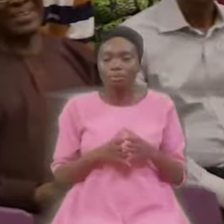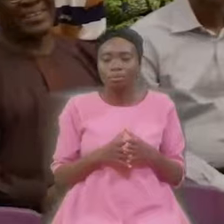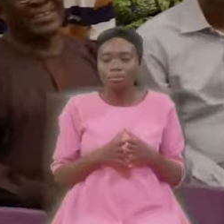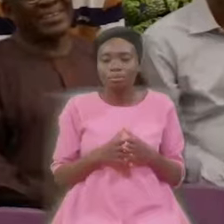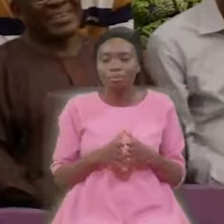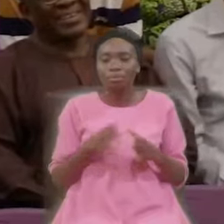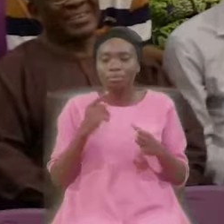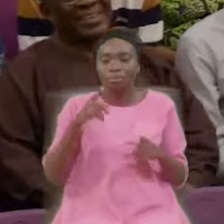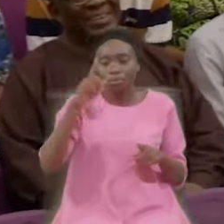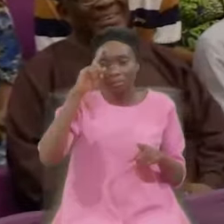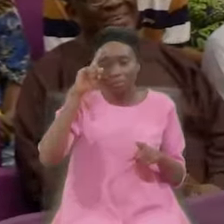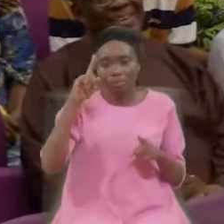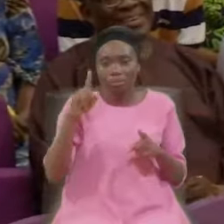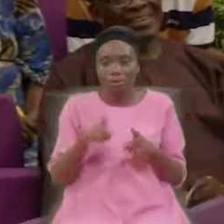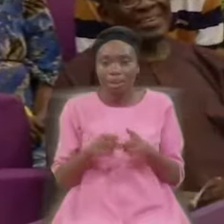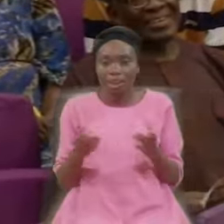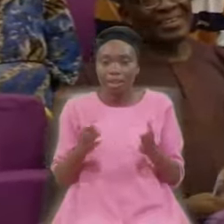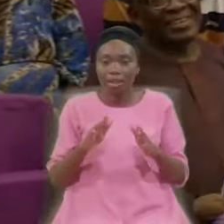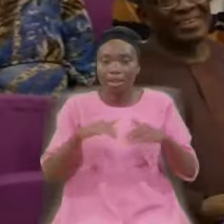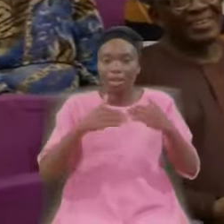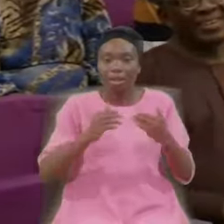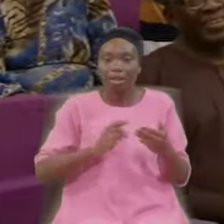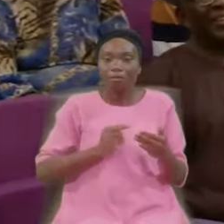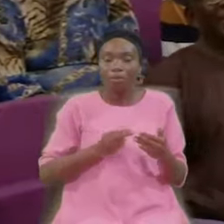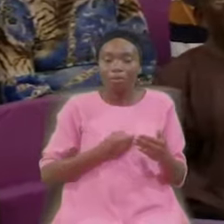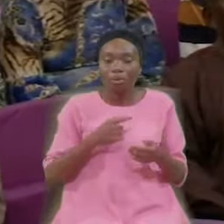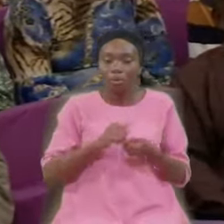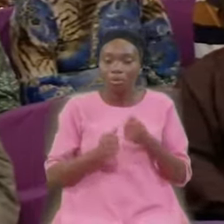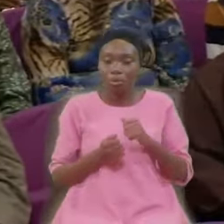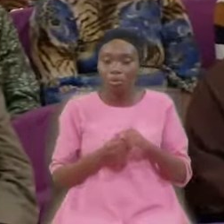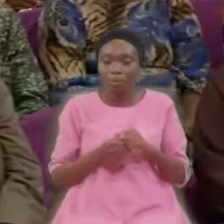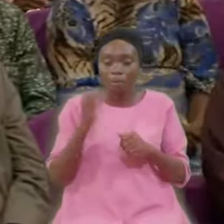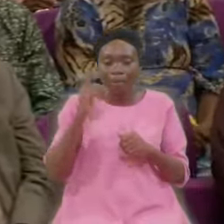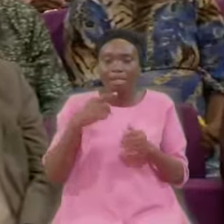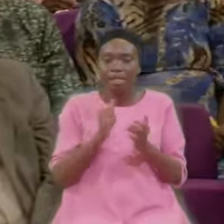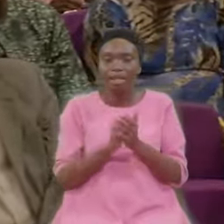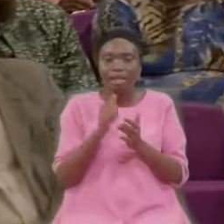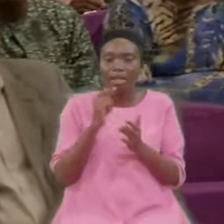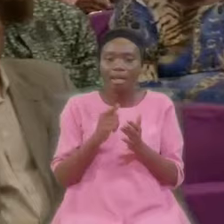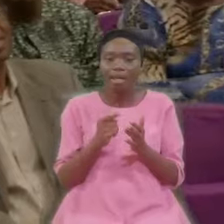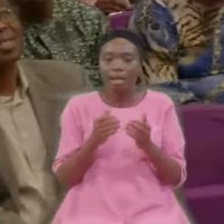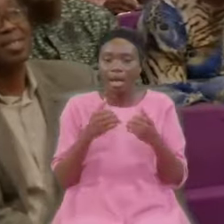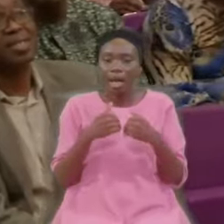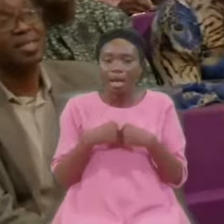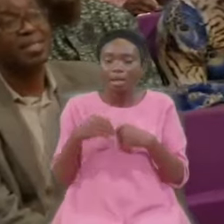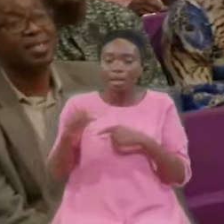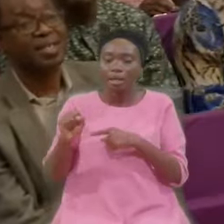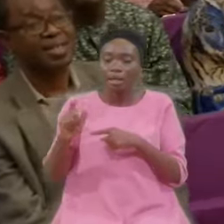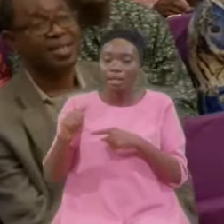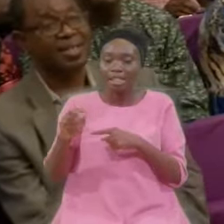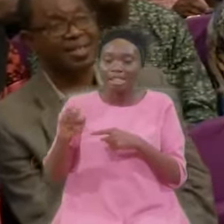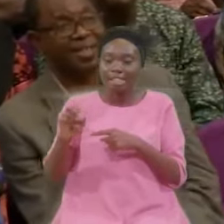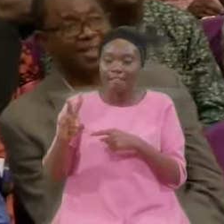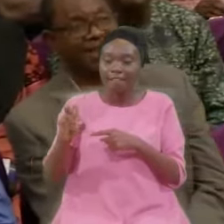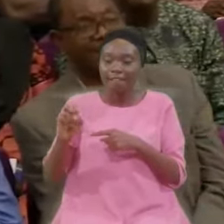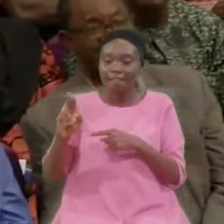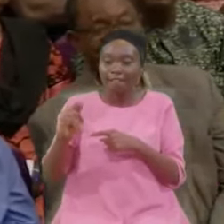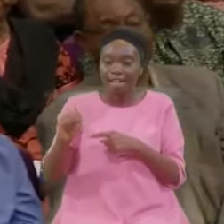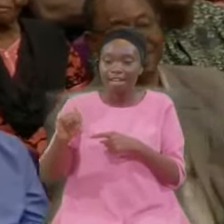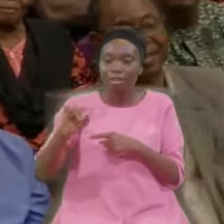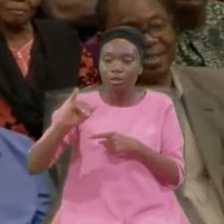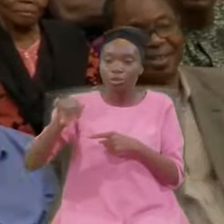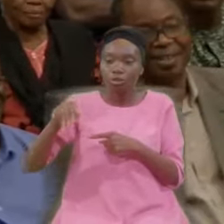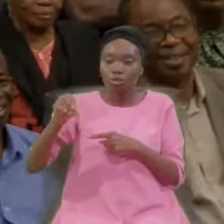The brother here gave us the diagnosis already. He said he was diagnosed of Stephen Johnson's